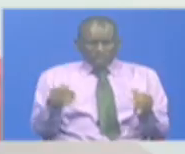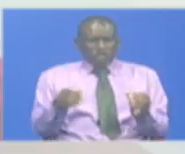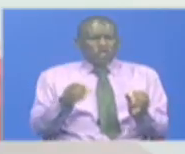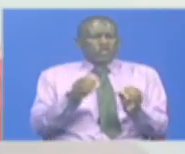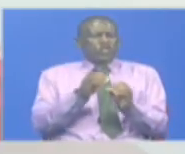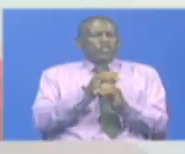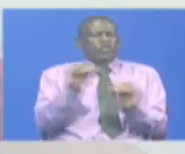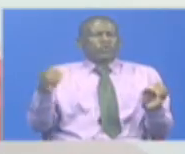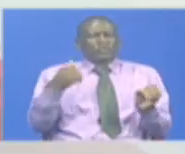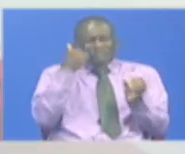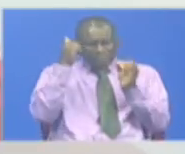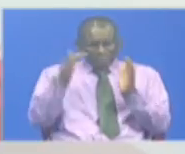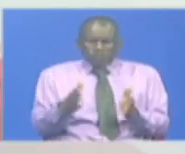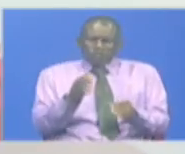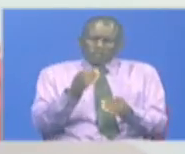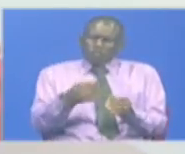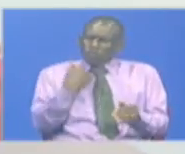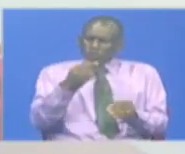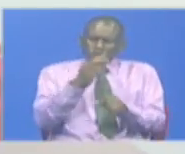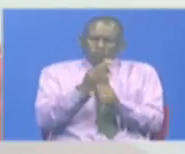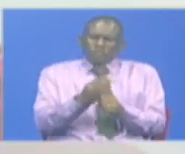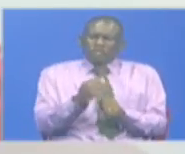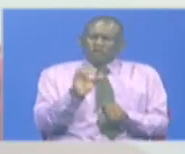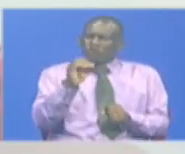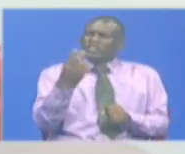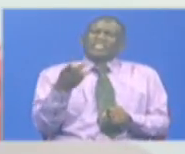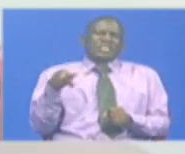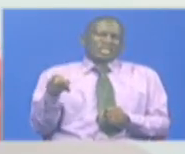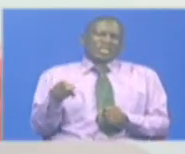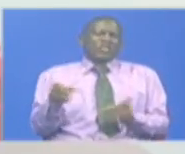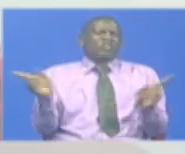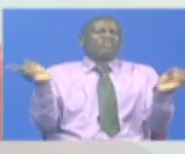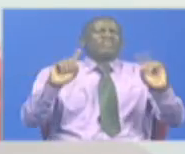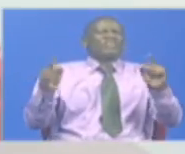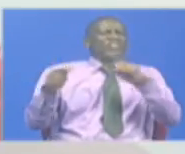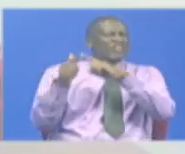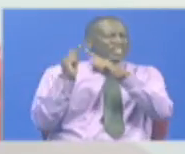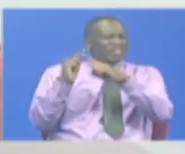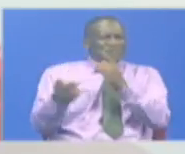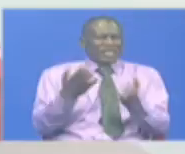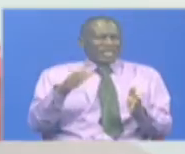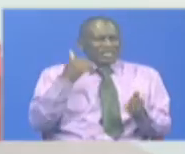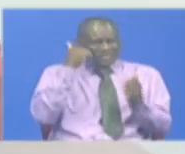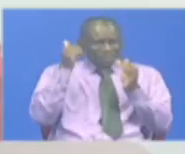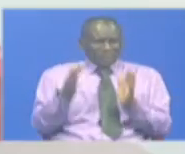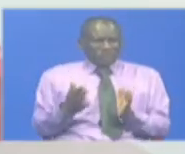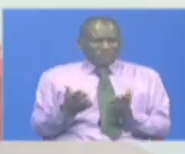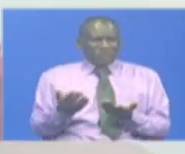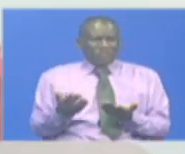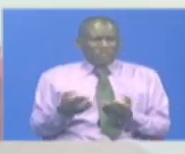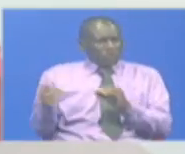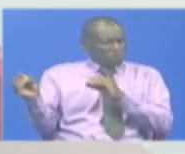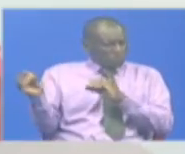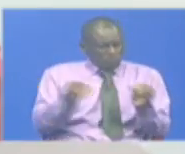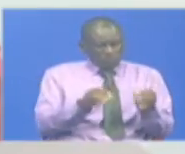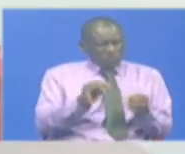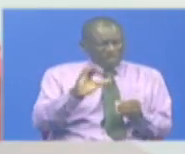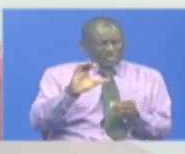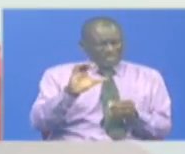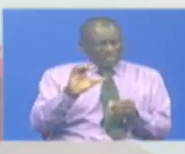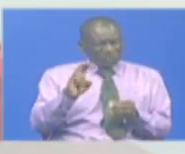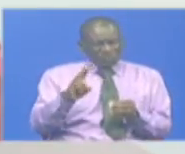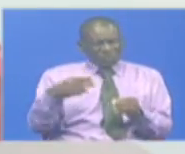on oxygen. We haven't experienced any patient transiting to complicating to warrant